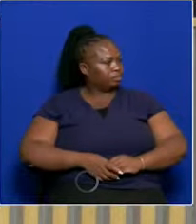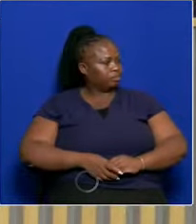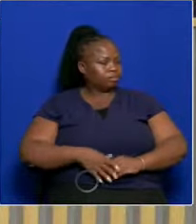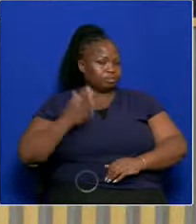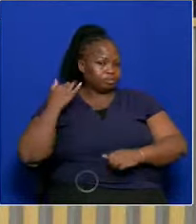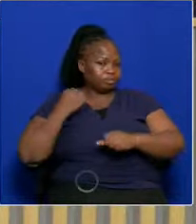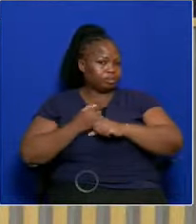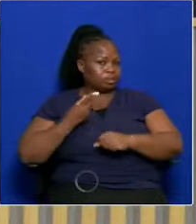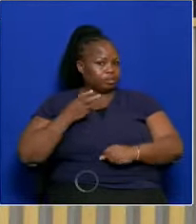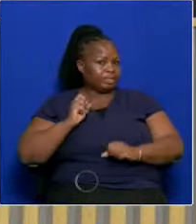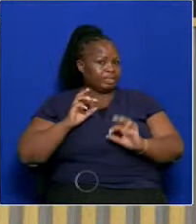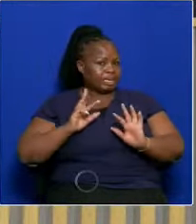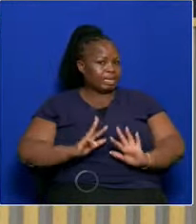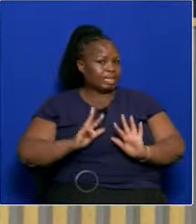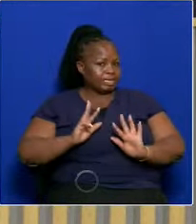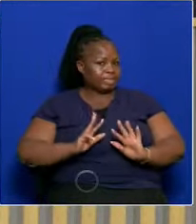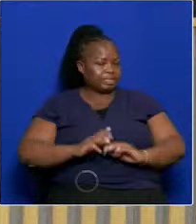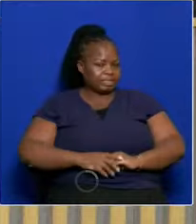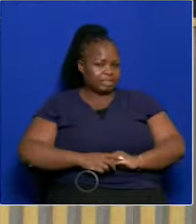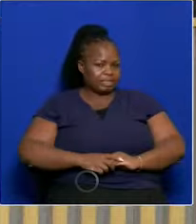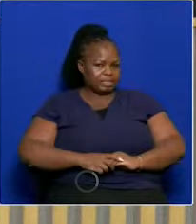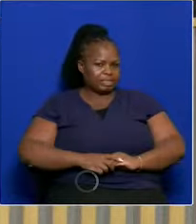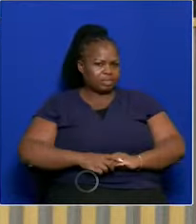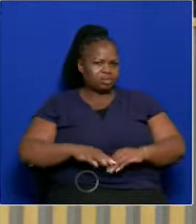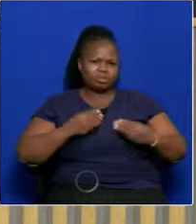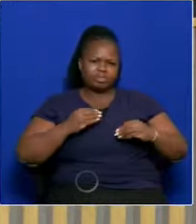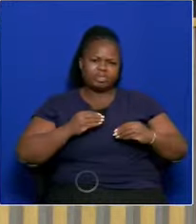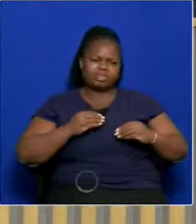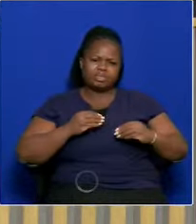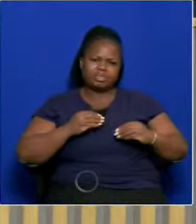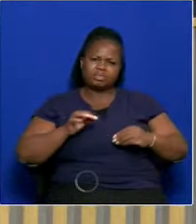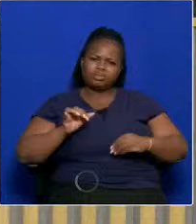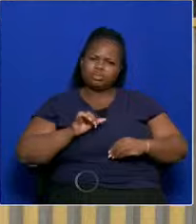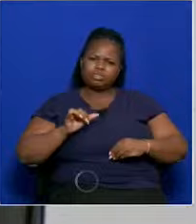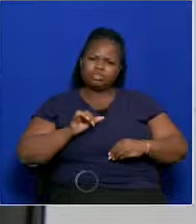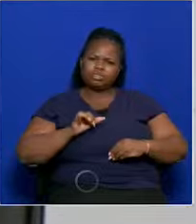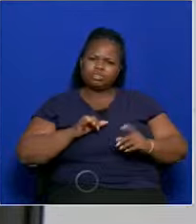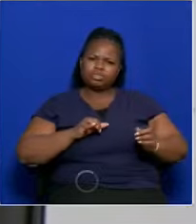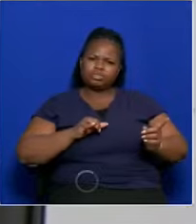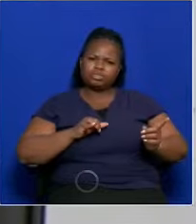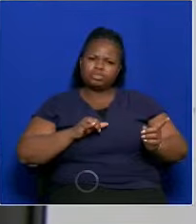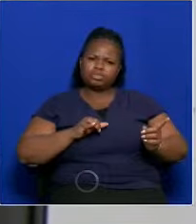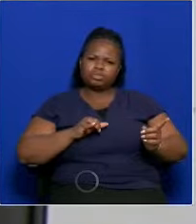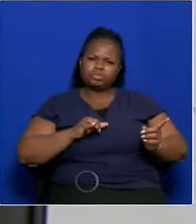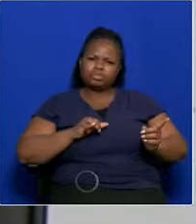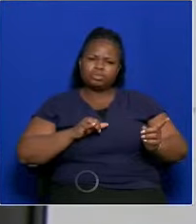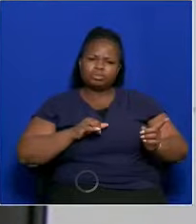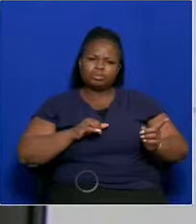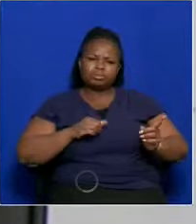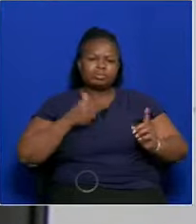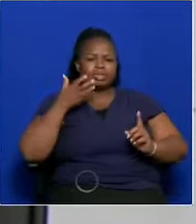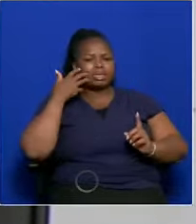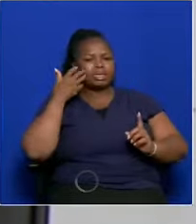2019, what business was this? It was the same CAT VIP